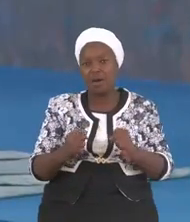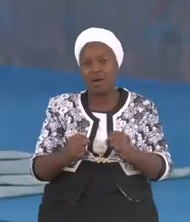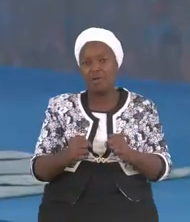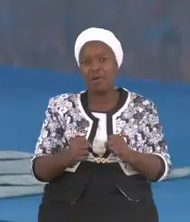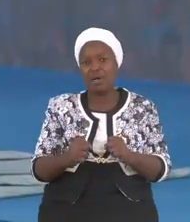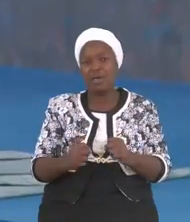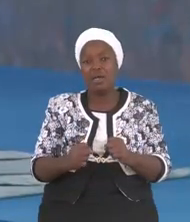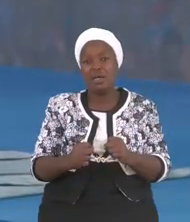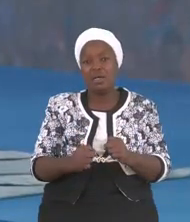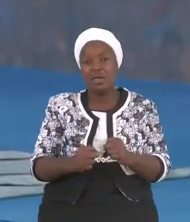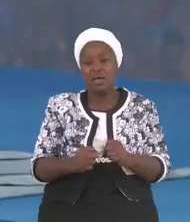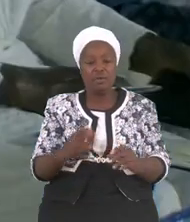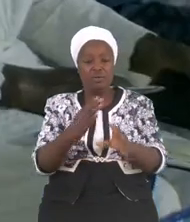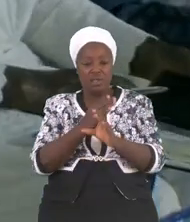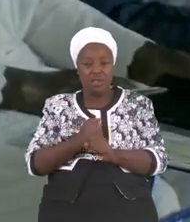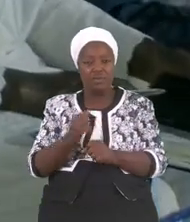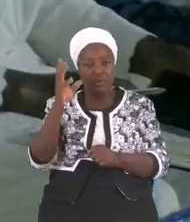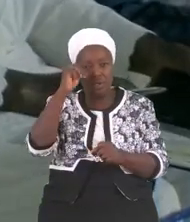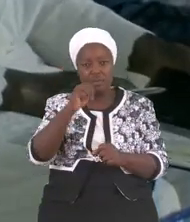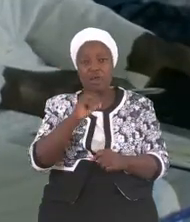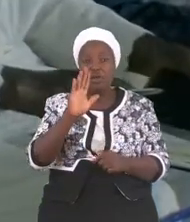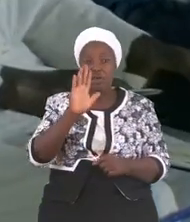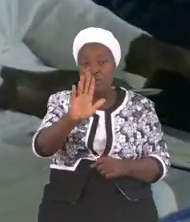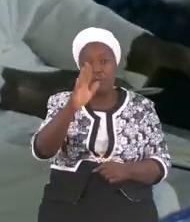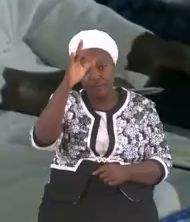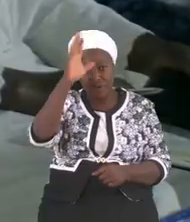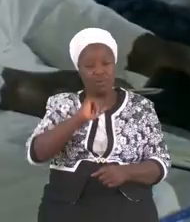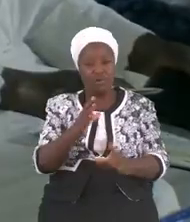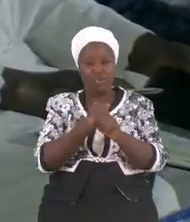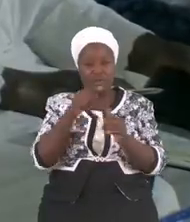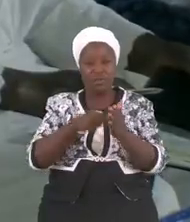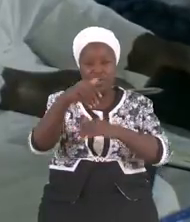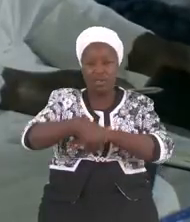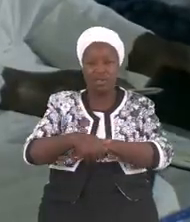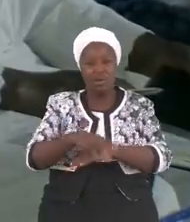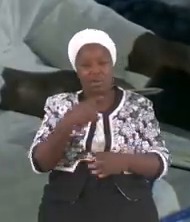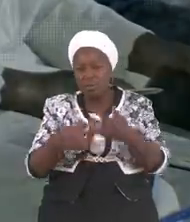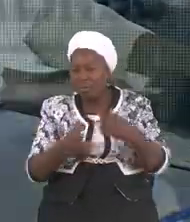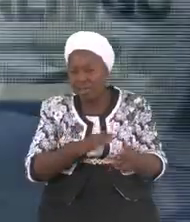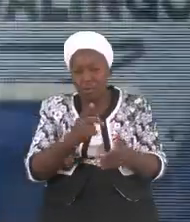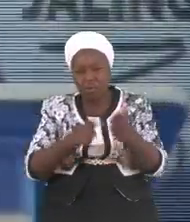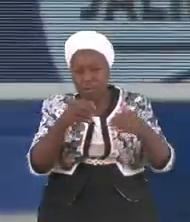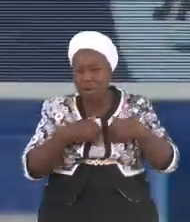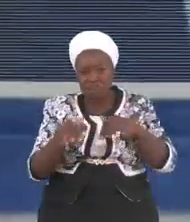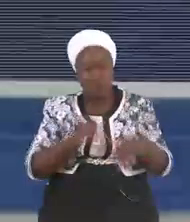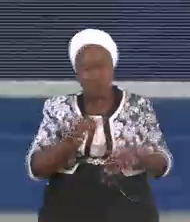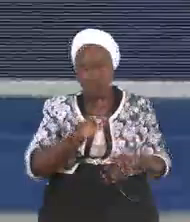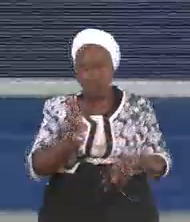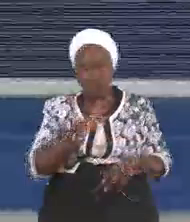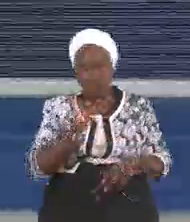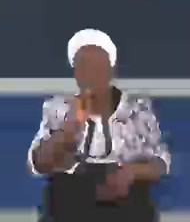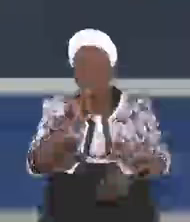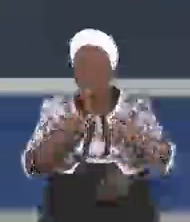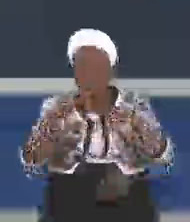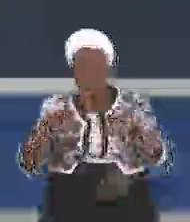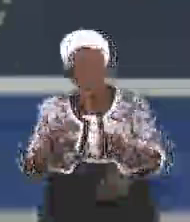him. The Father will receive you tonight. Wherever you have gone, whatever you have done, whatever atrocities